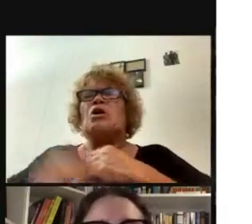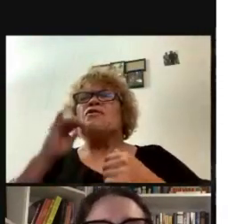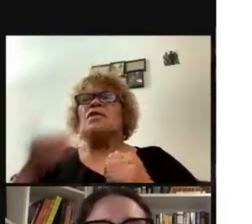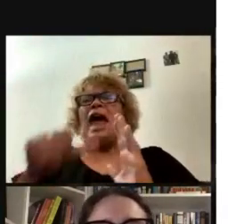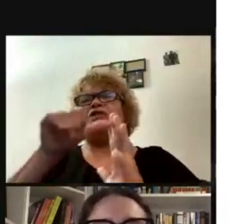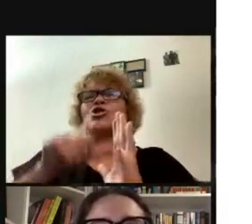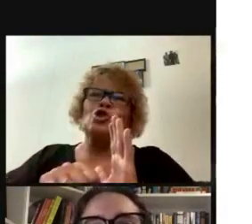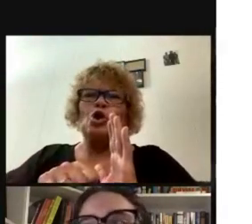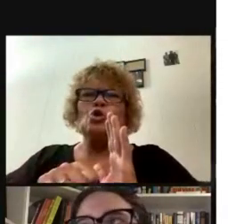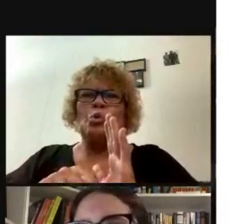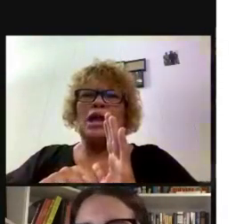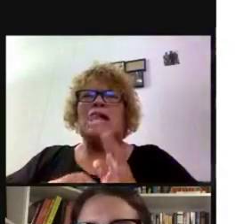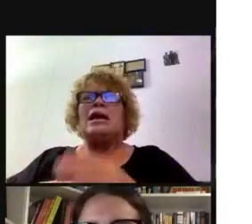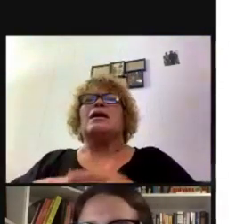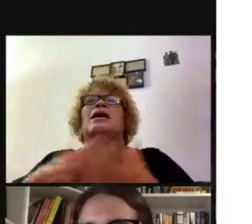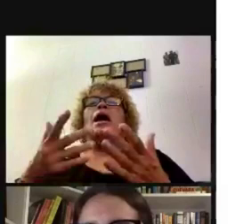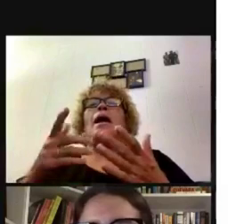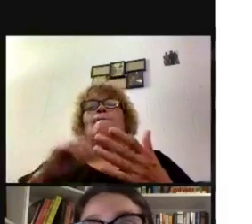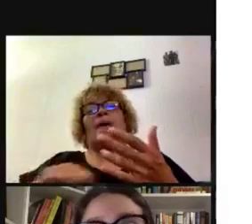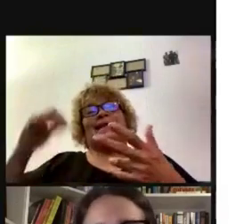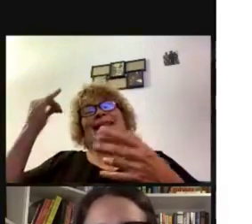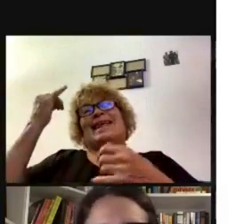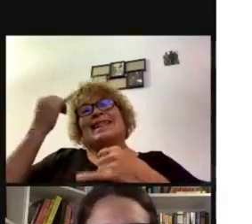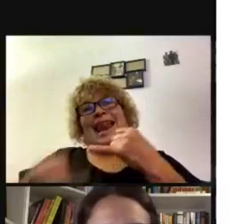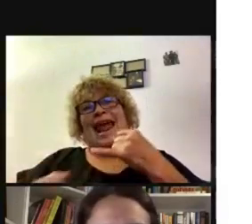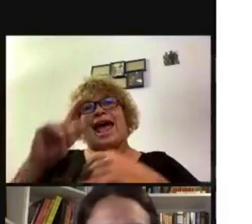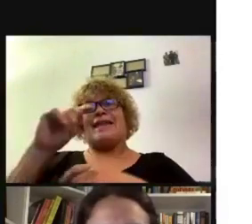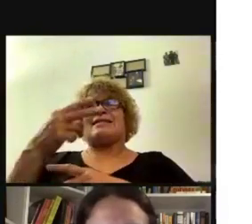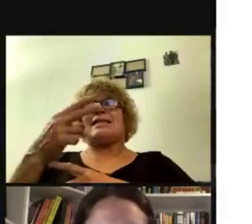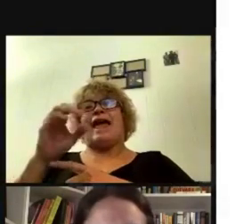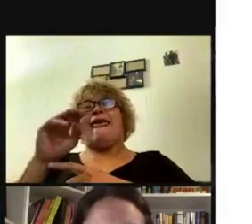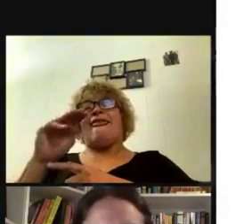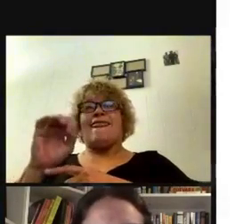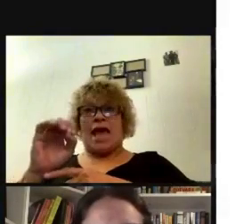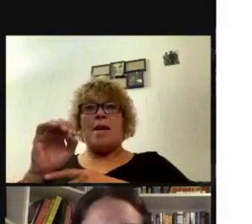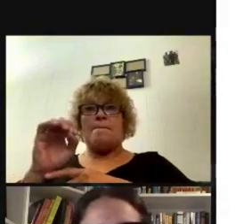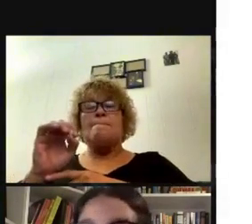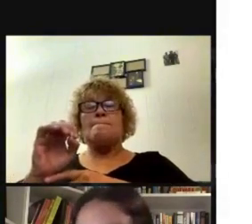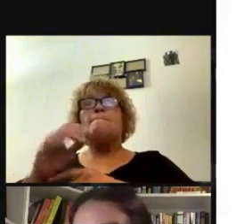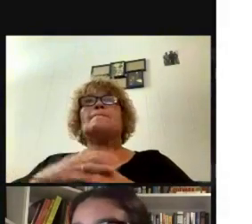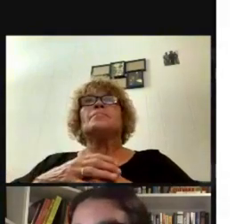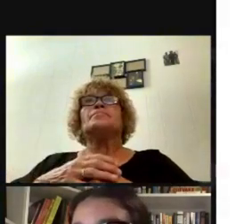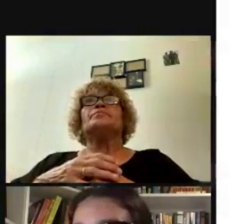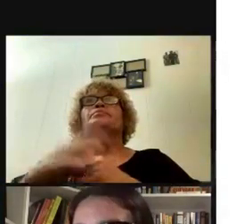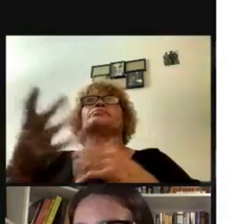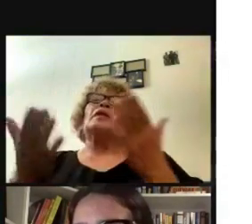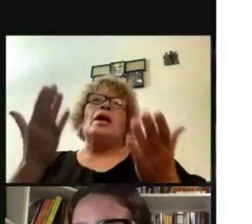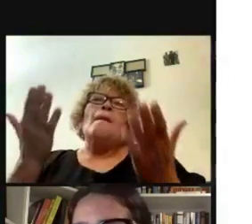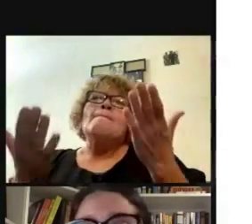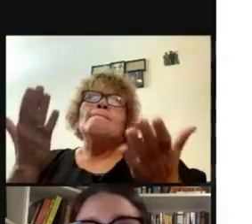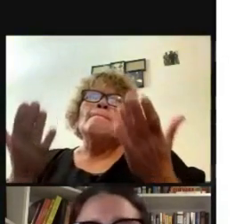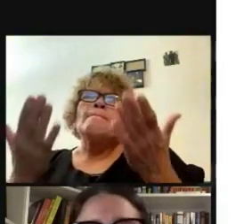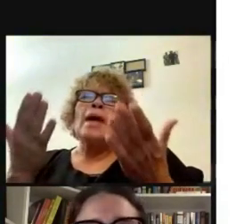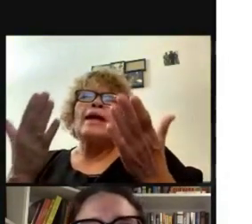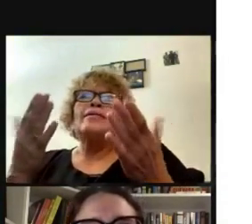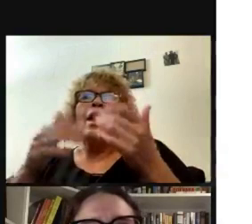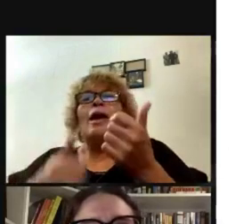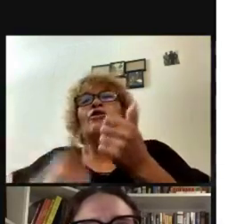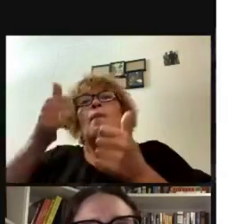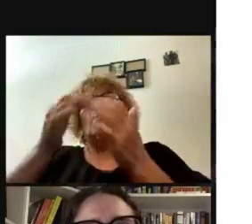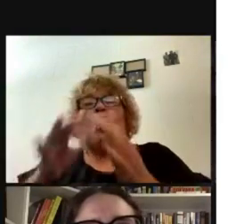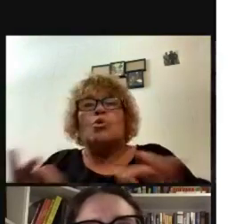of treatment. And the last theme is, and perhaps, you know, most